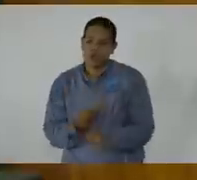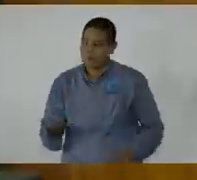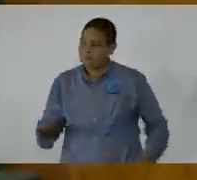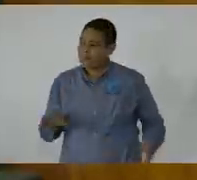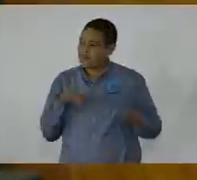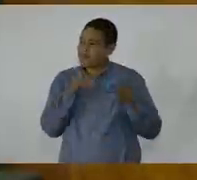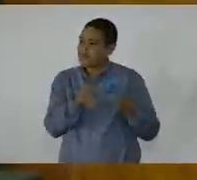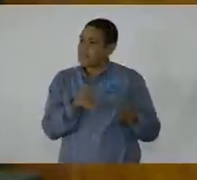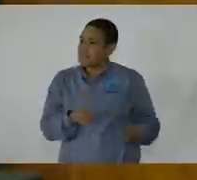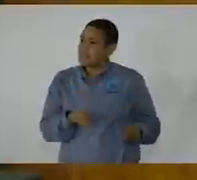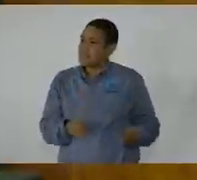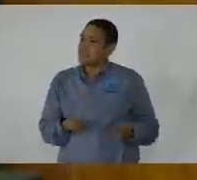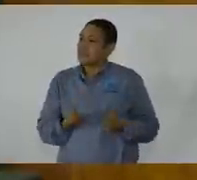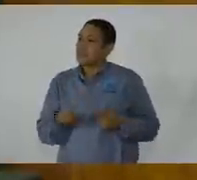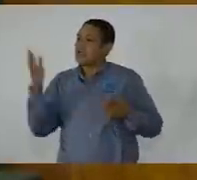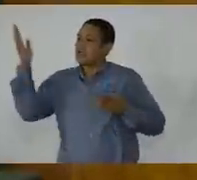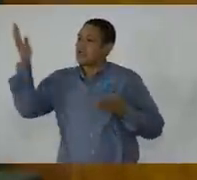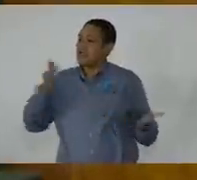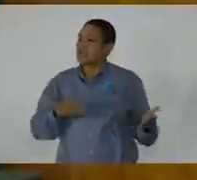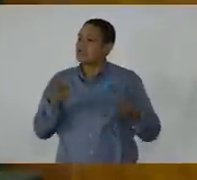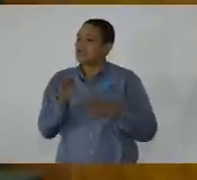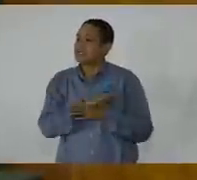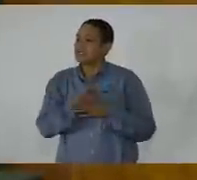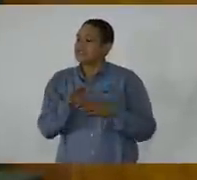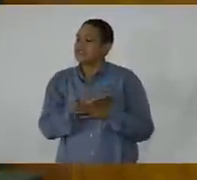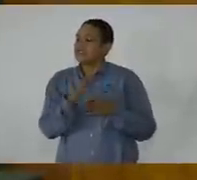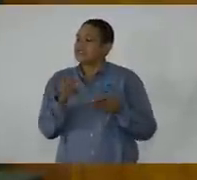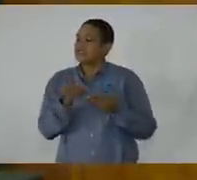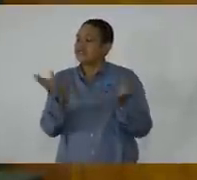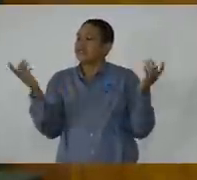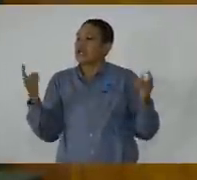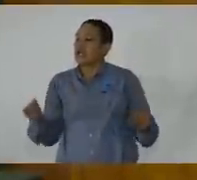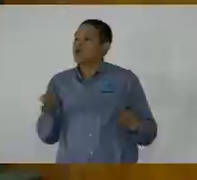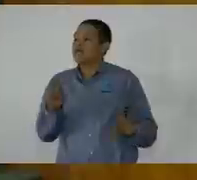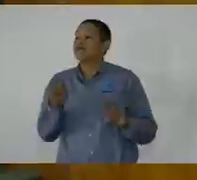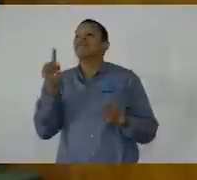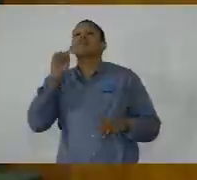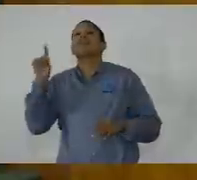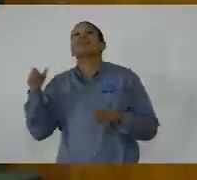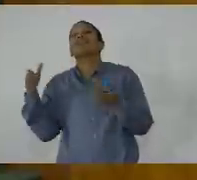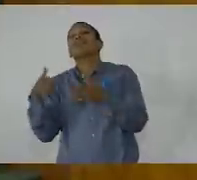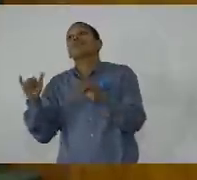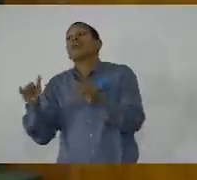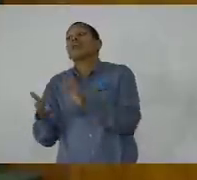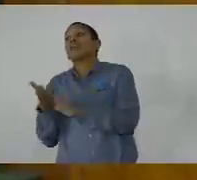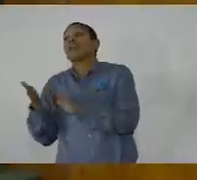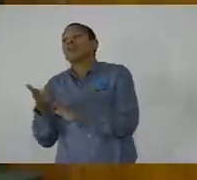feed, entering commerce. To this end, the division conducted